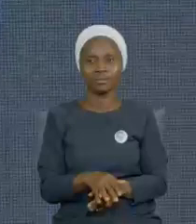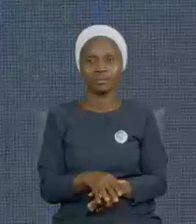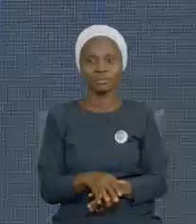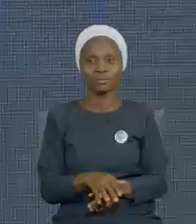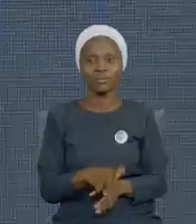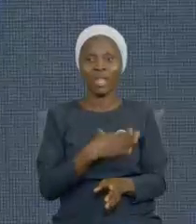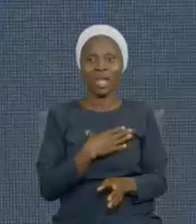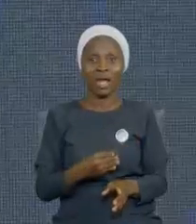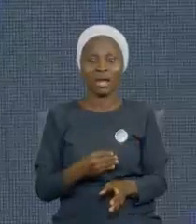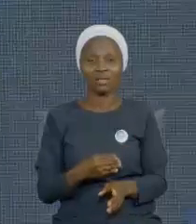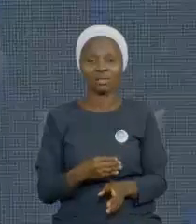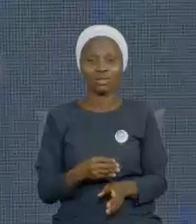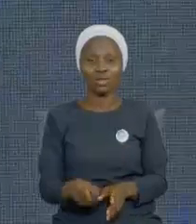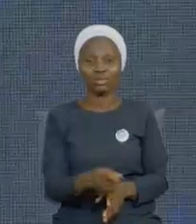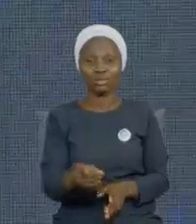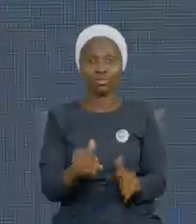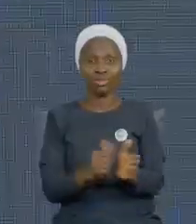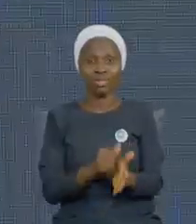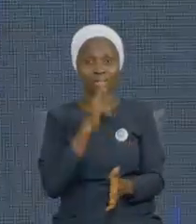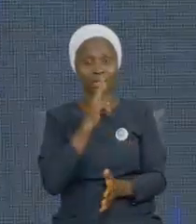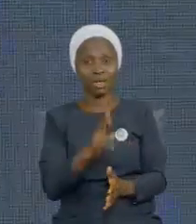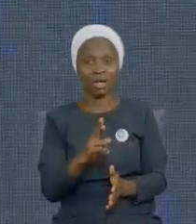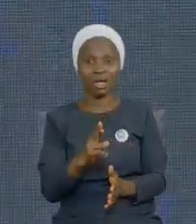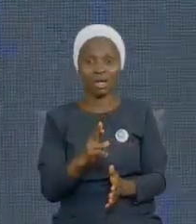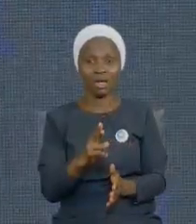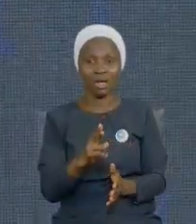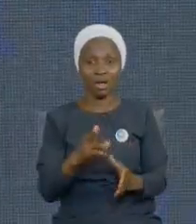and those that were possessed were devils,